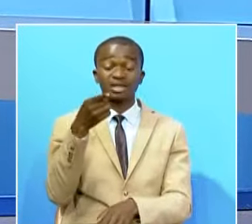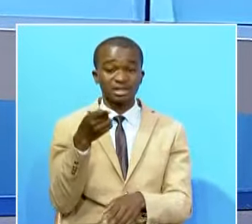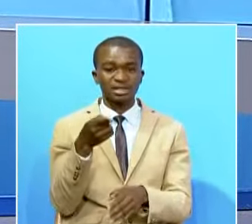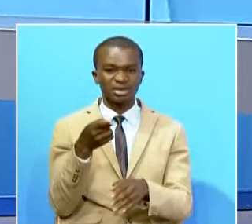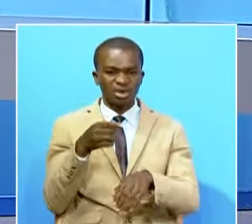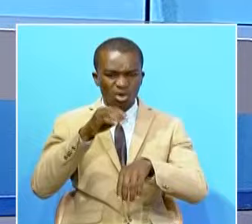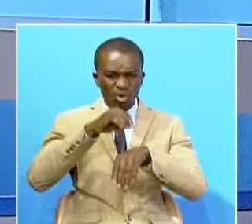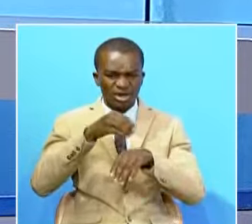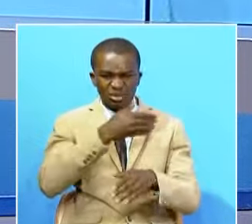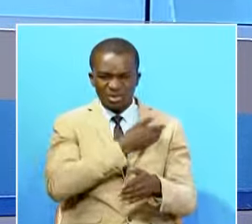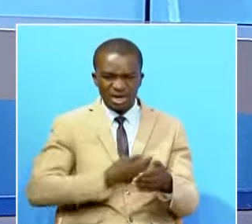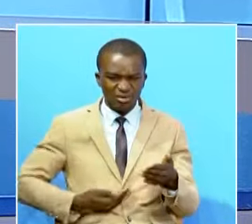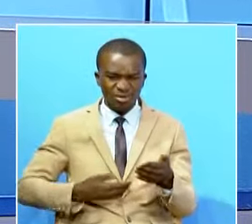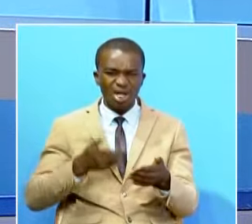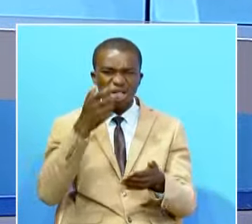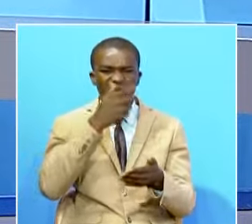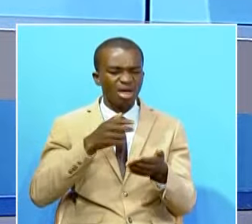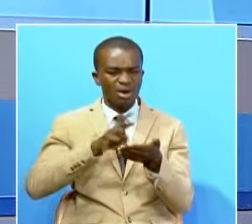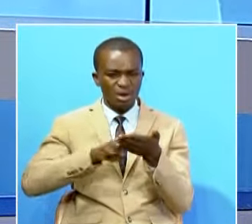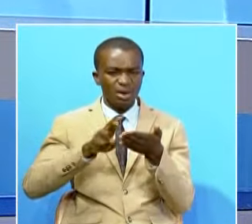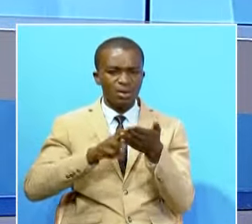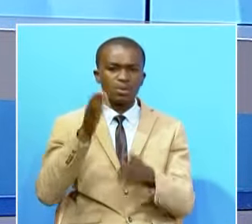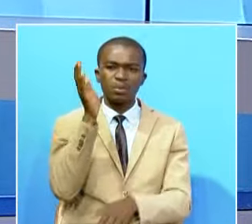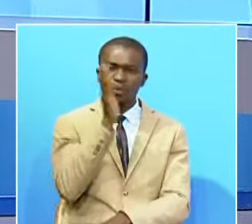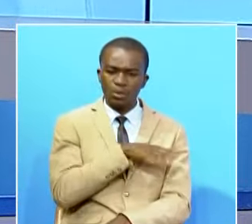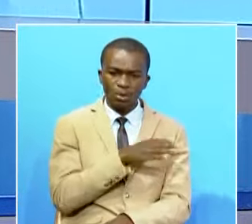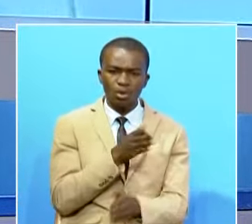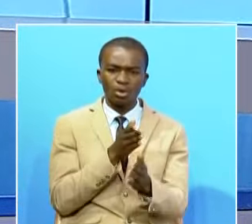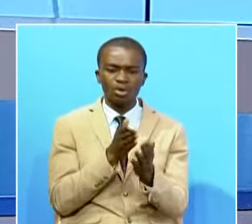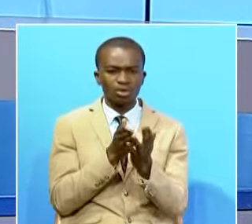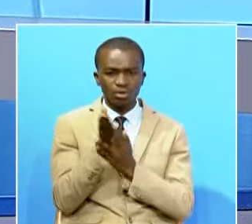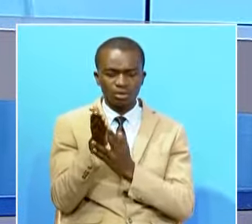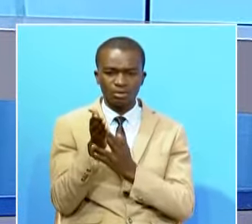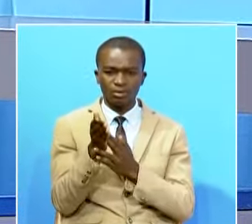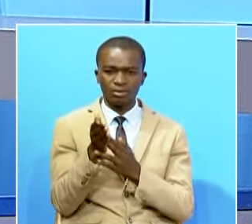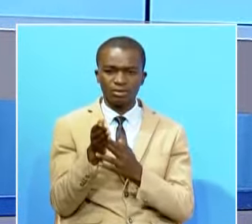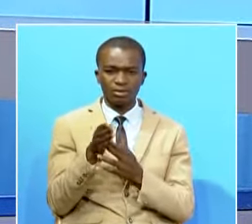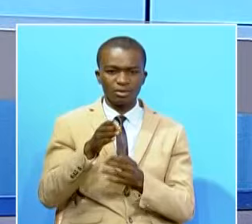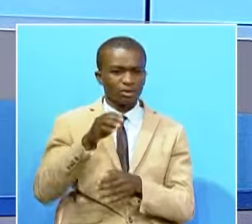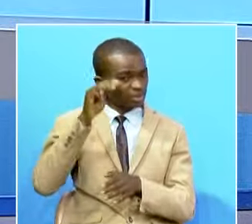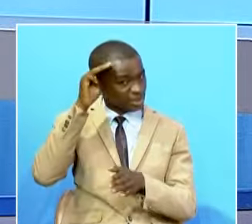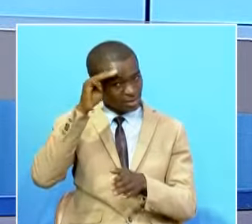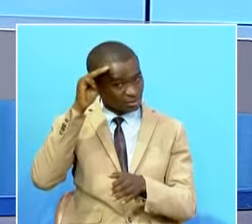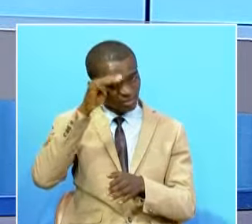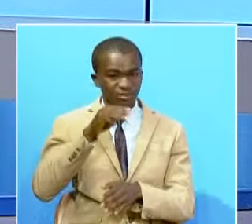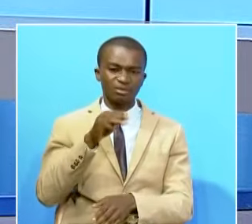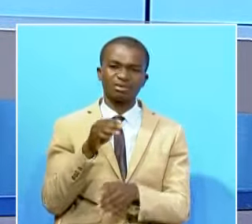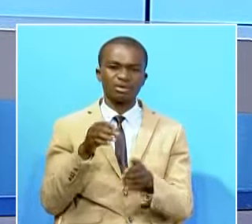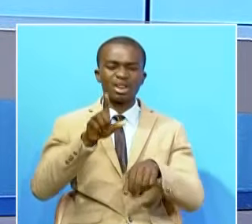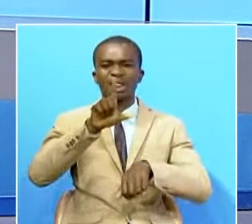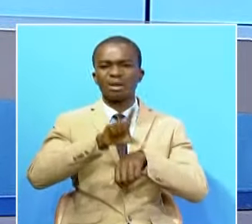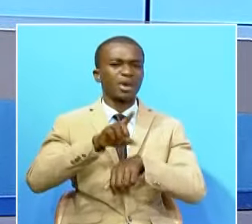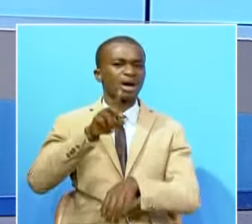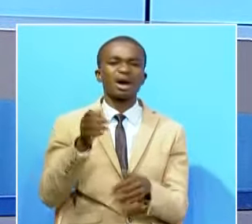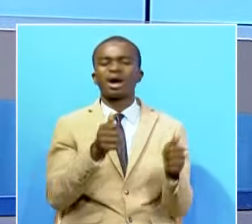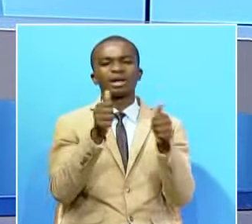Secretary Zakaria Luhanga during a workshop for the Chinese Chamber of Commerce in Zambia. Ms. Tambatamba added that